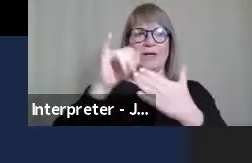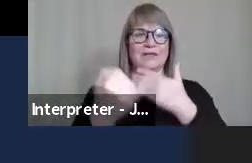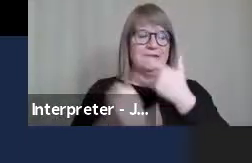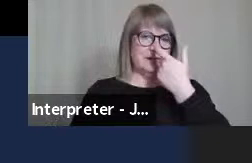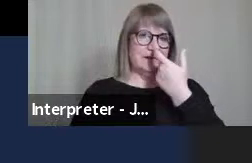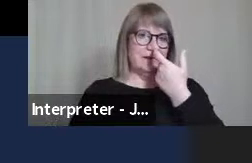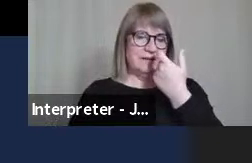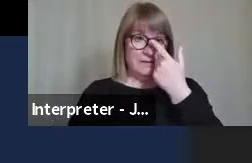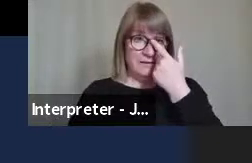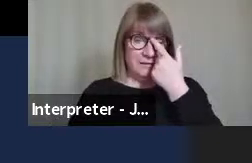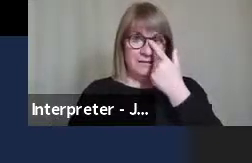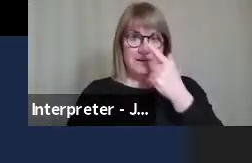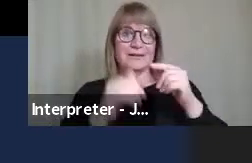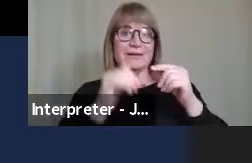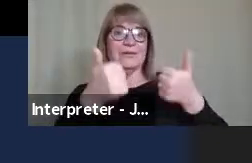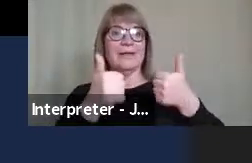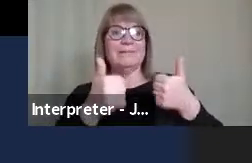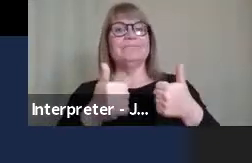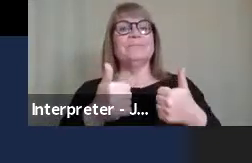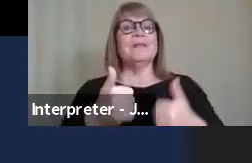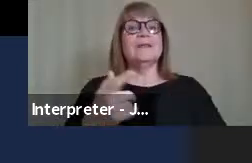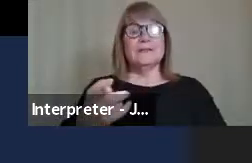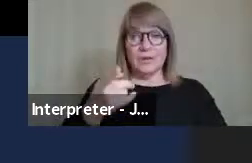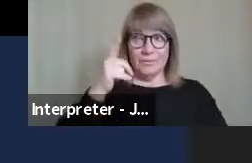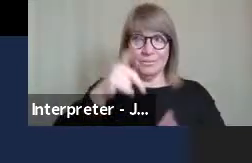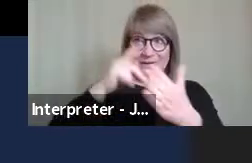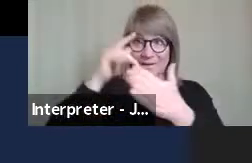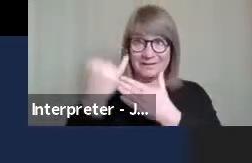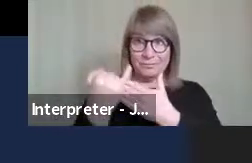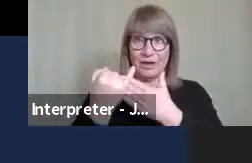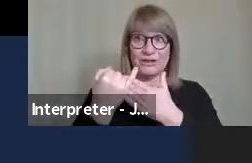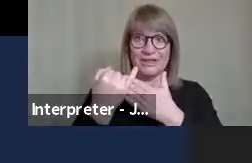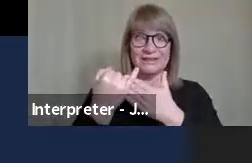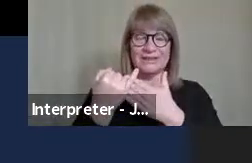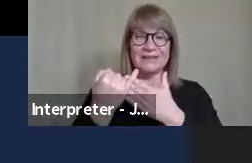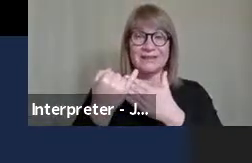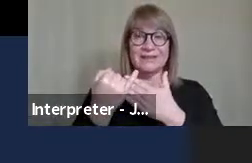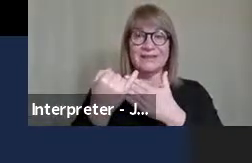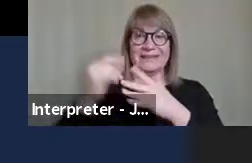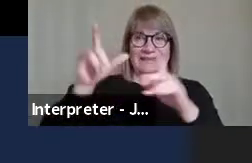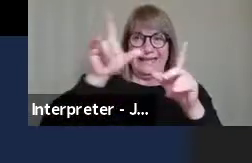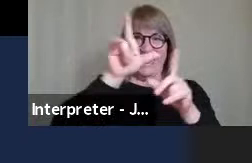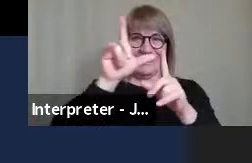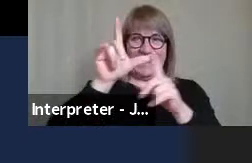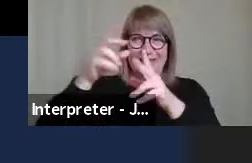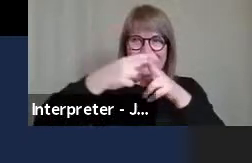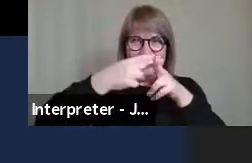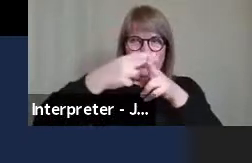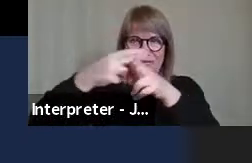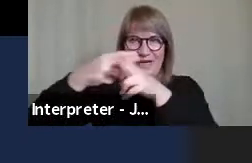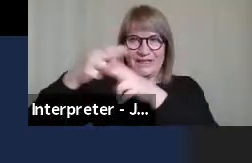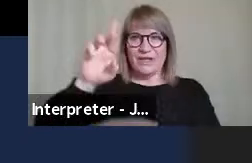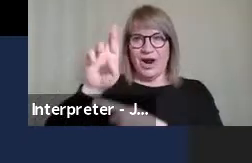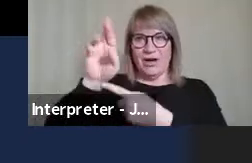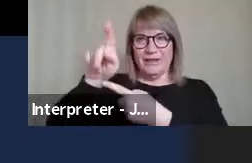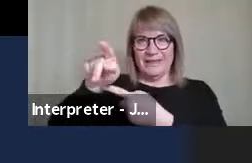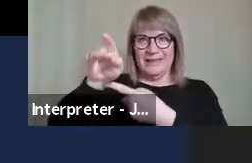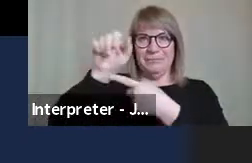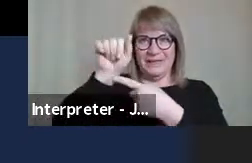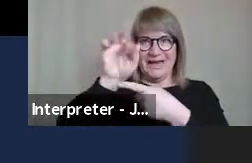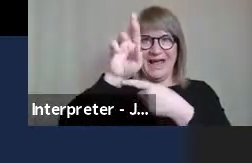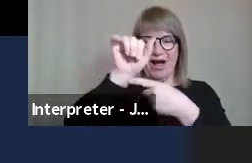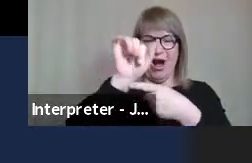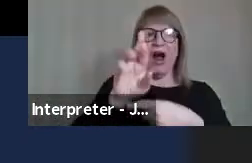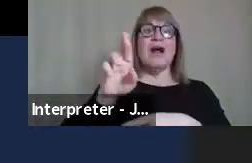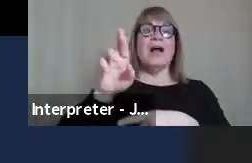great um so the repair project is uh an acronym uh so as you can see here the rep stands for